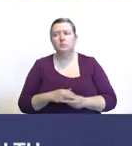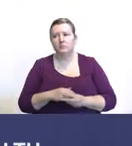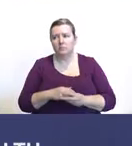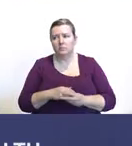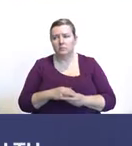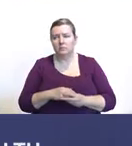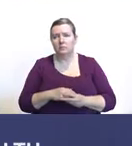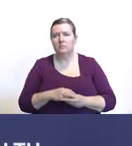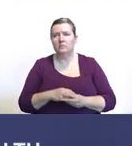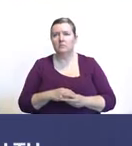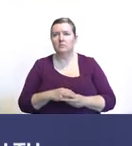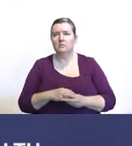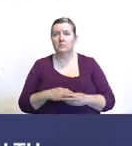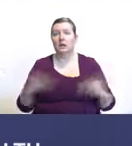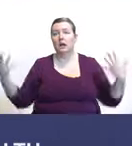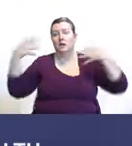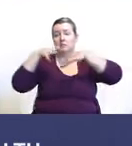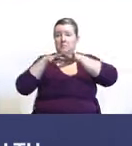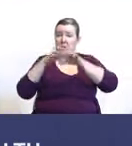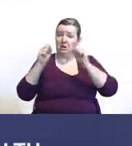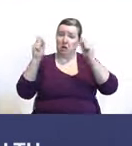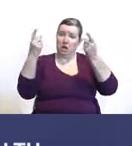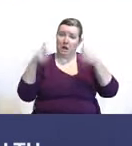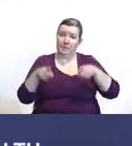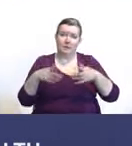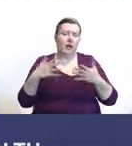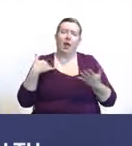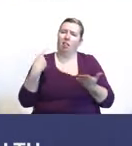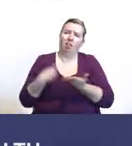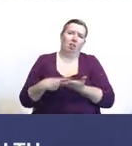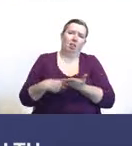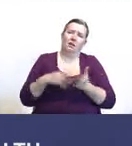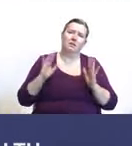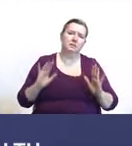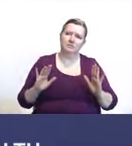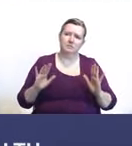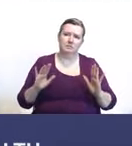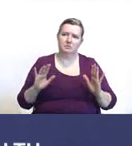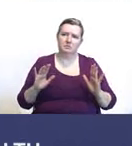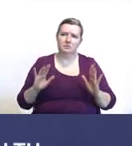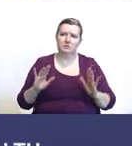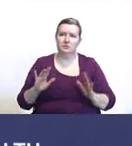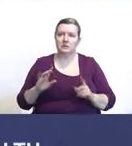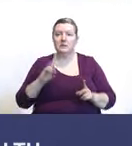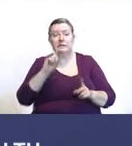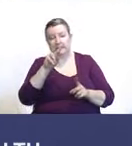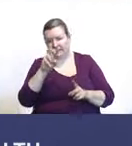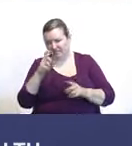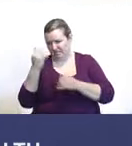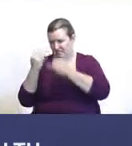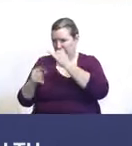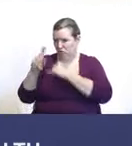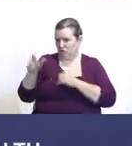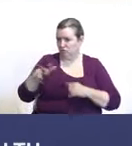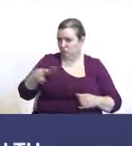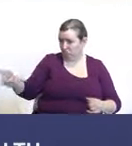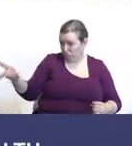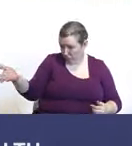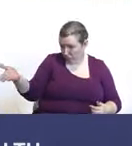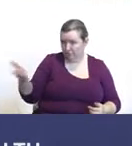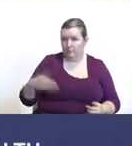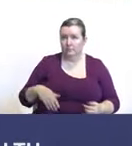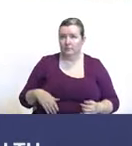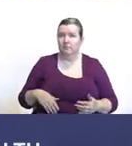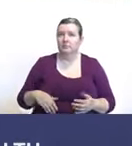an option, but that's, at the moment, it has not been. Dave, please take us home. Thanks, Governor. A measure has